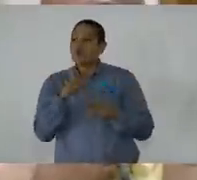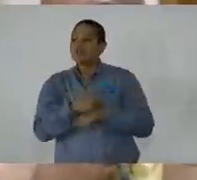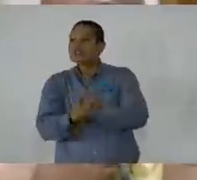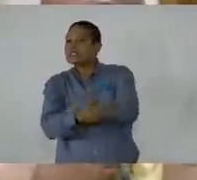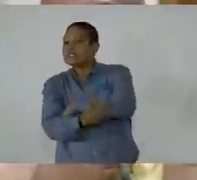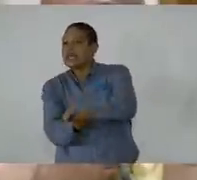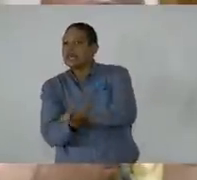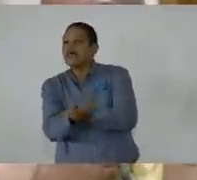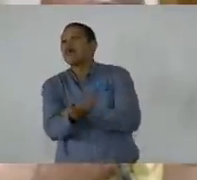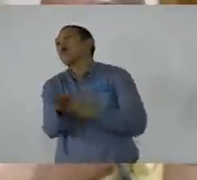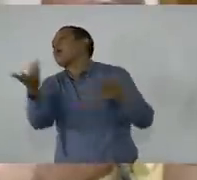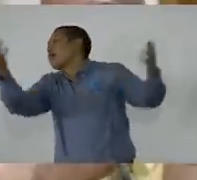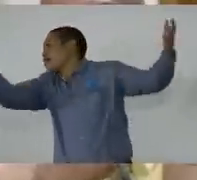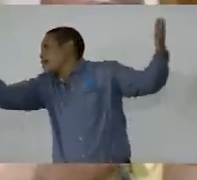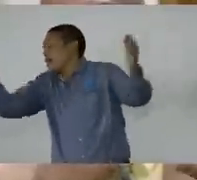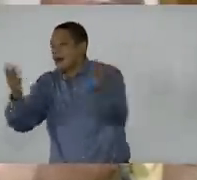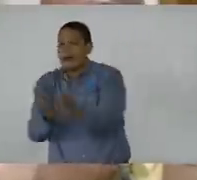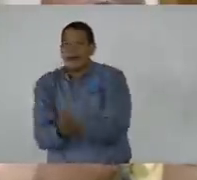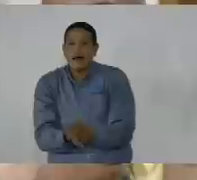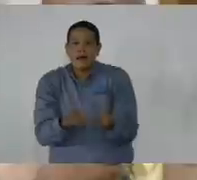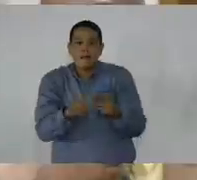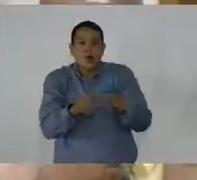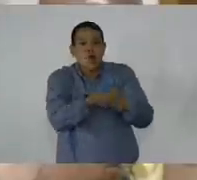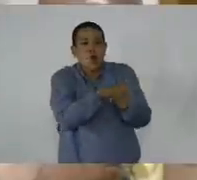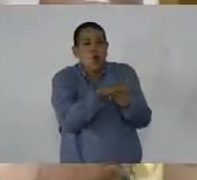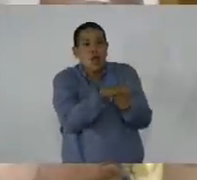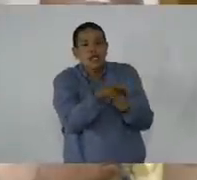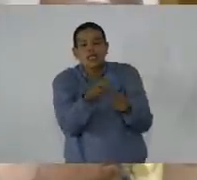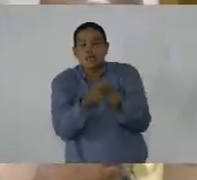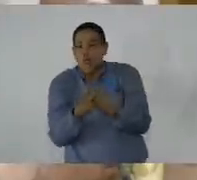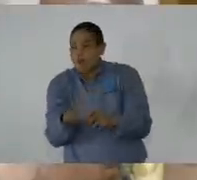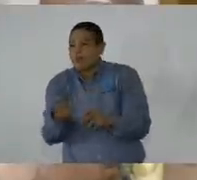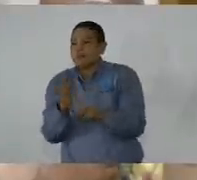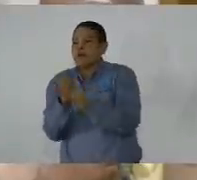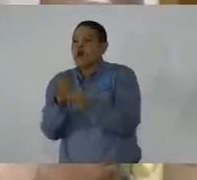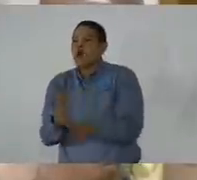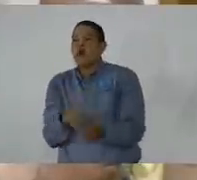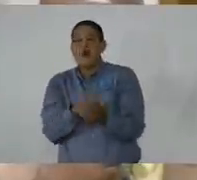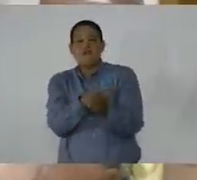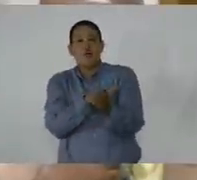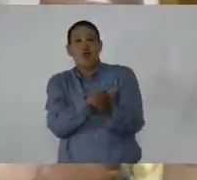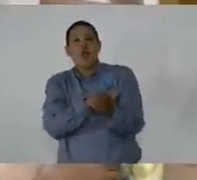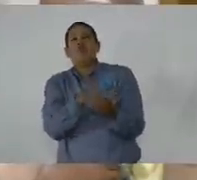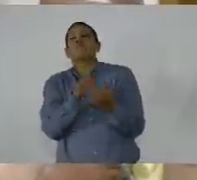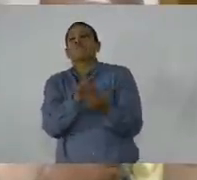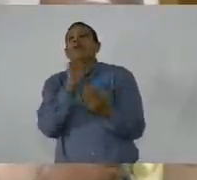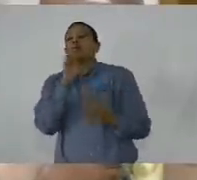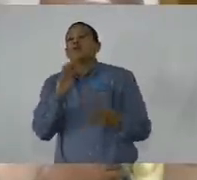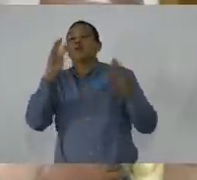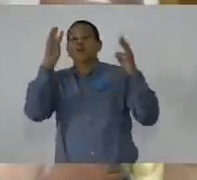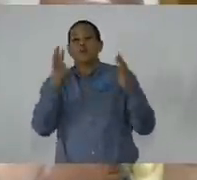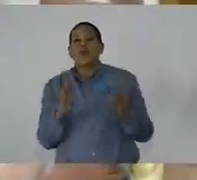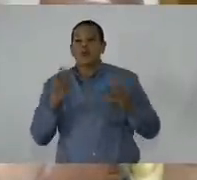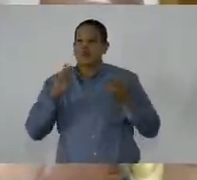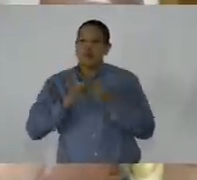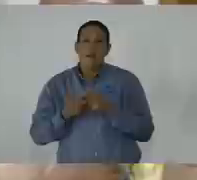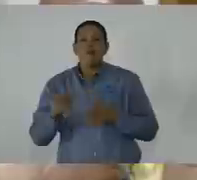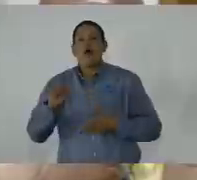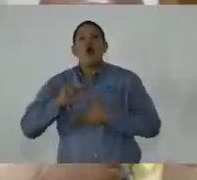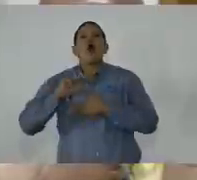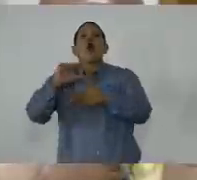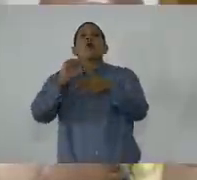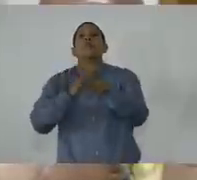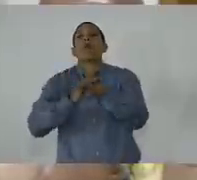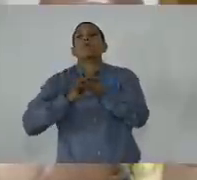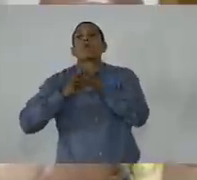larceny, as well as our geographical location, which makes us vulnerable to hurricanes and